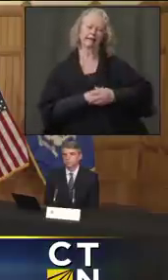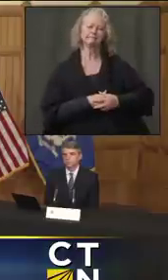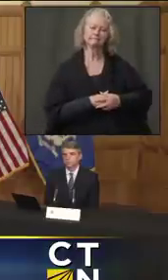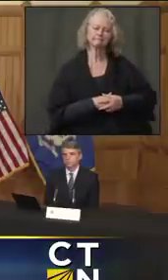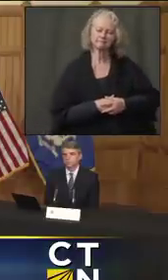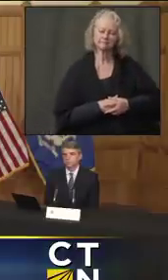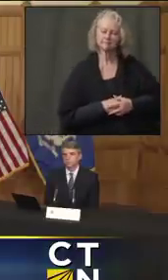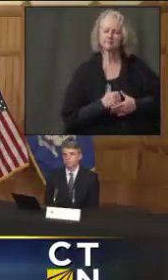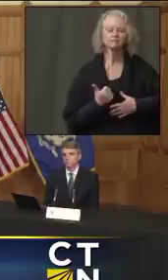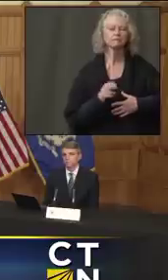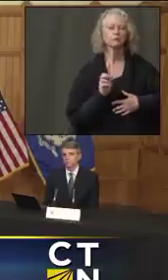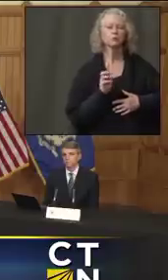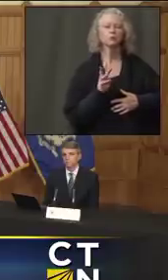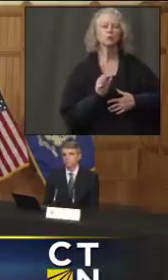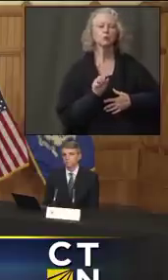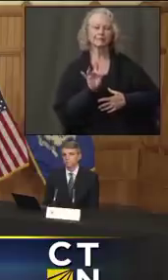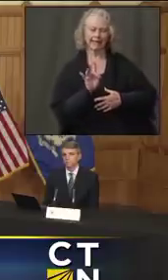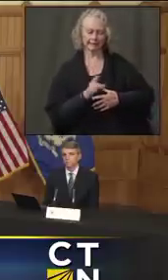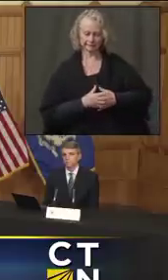News 8.